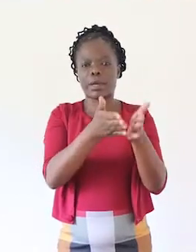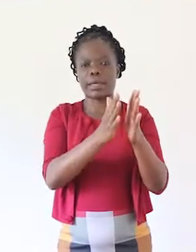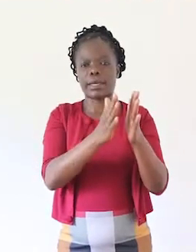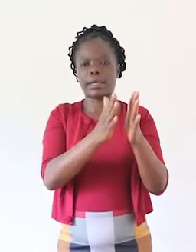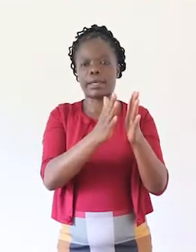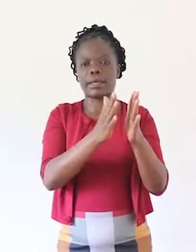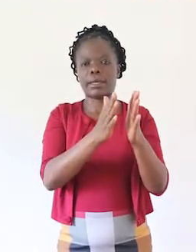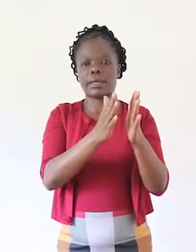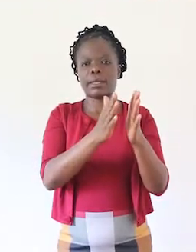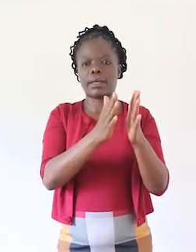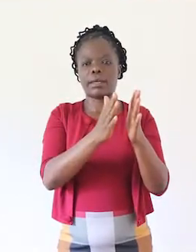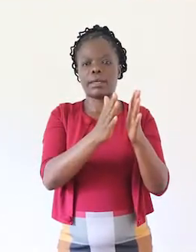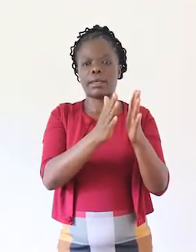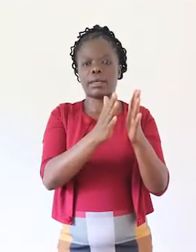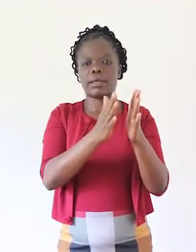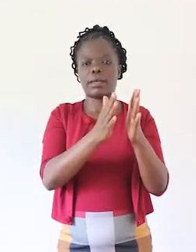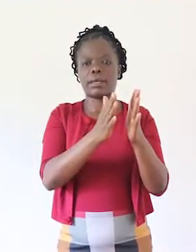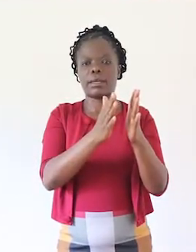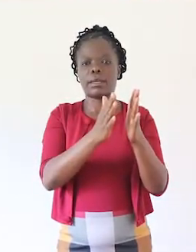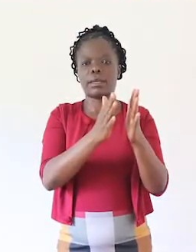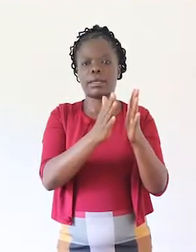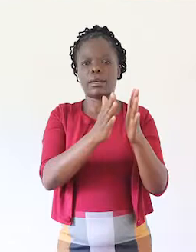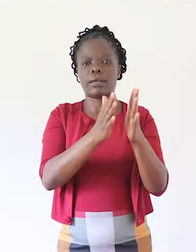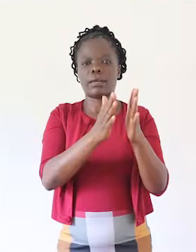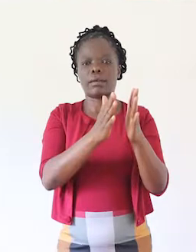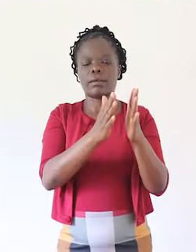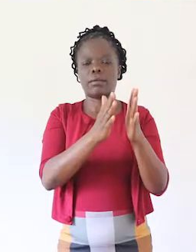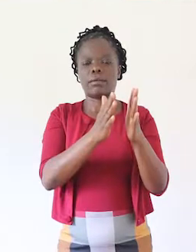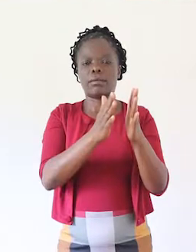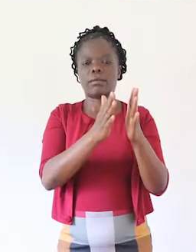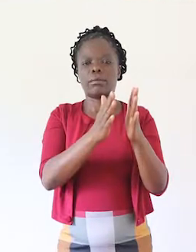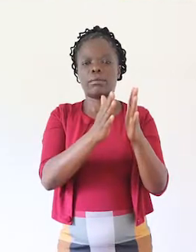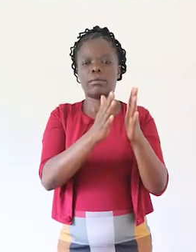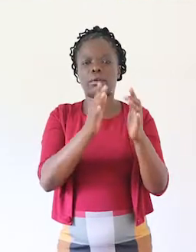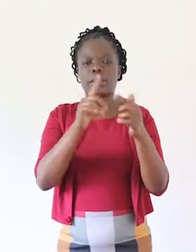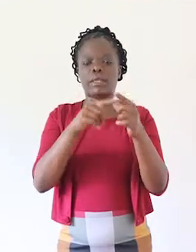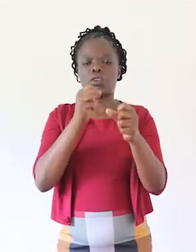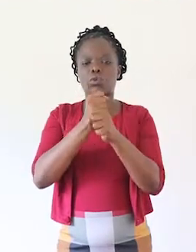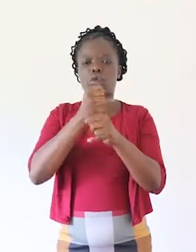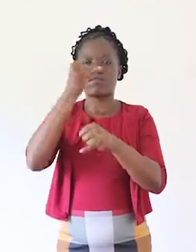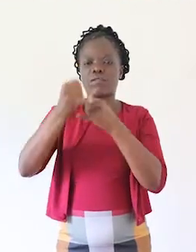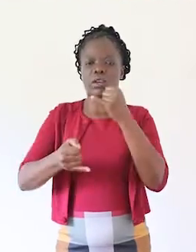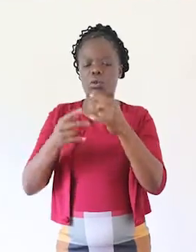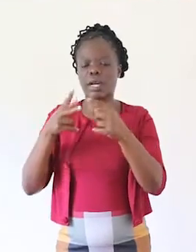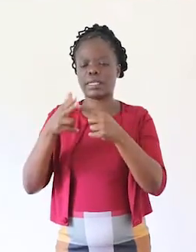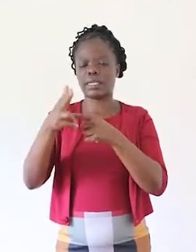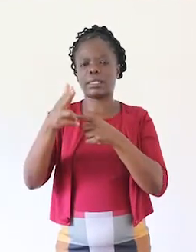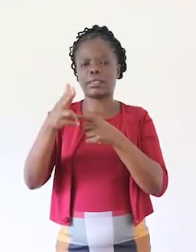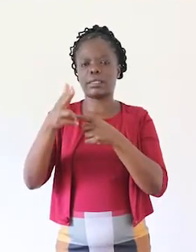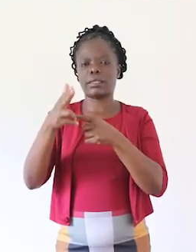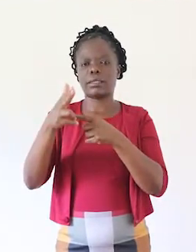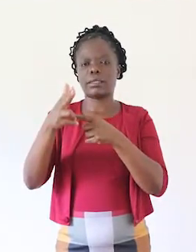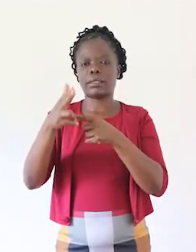way. This way, you put it this way, then you do the last cutting so that it becomes